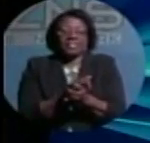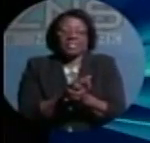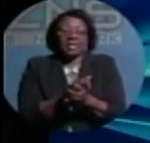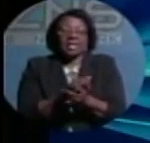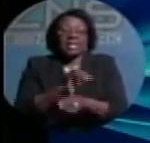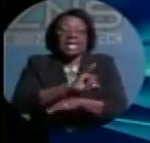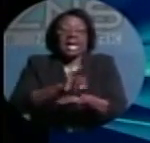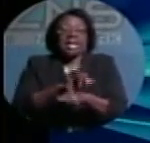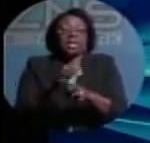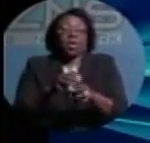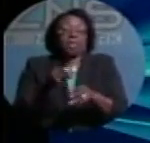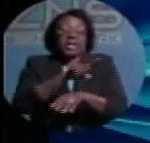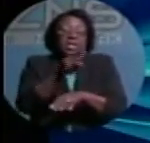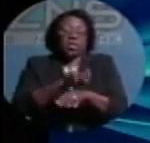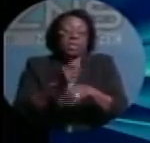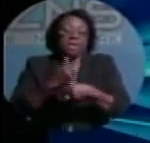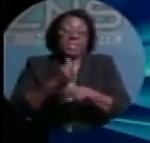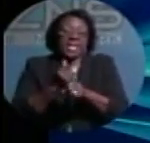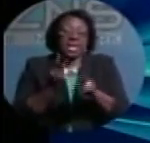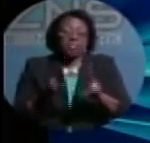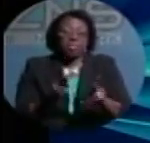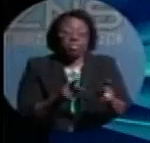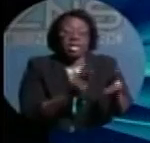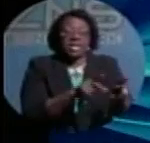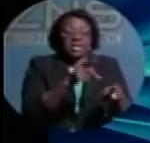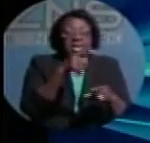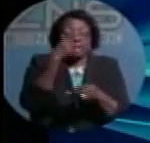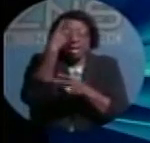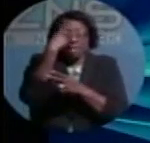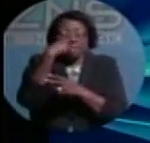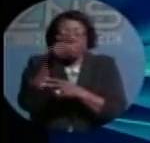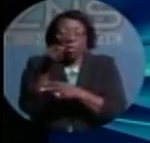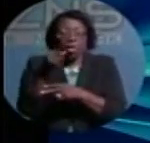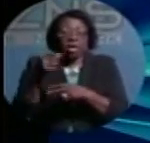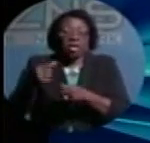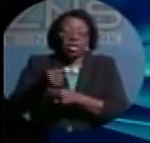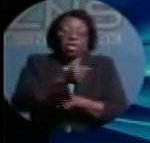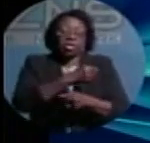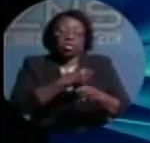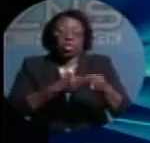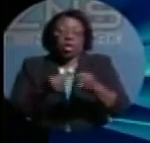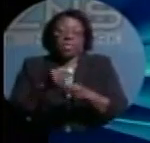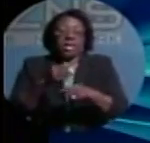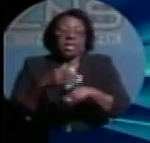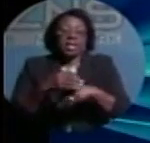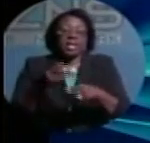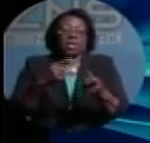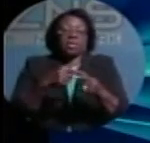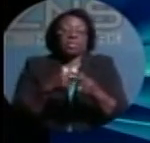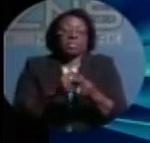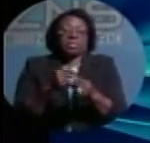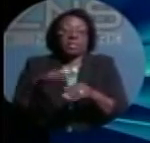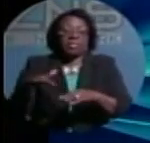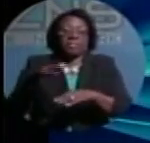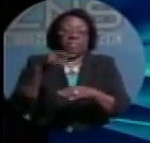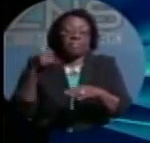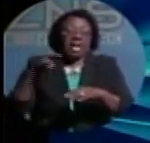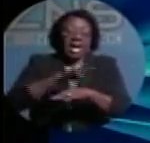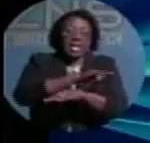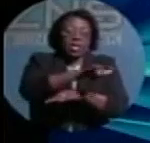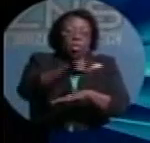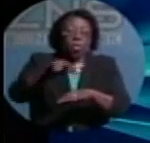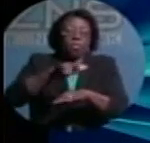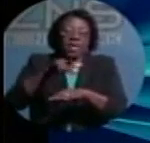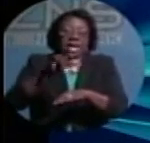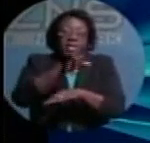The island of Exuma making the necessary preparations, touching down in Exuma after 2 p.m. this afternoon by flying in over Staniel Key. We saw that